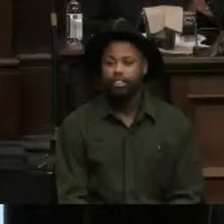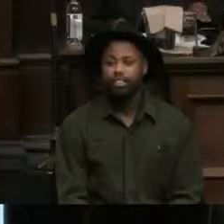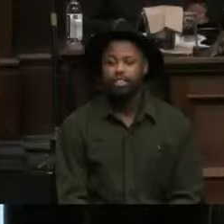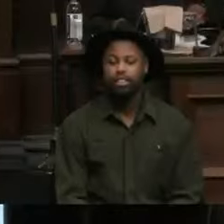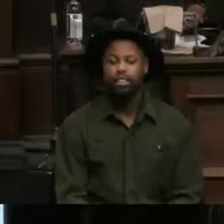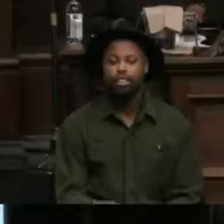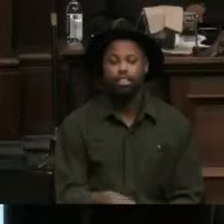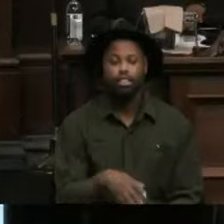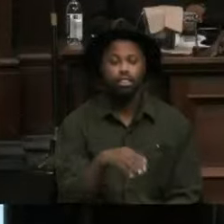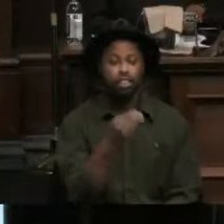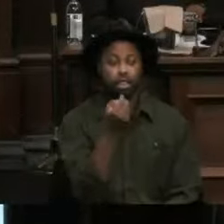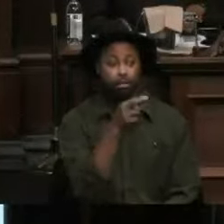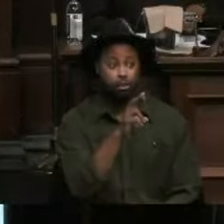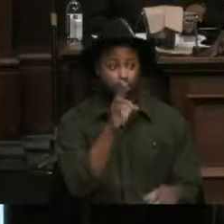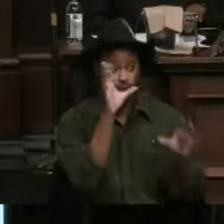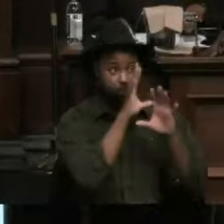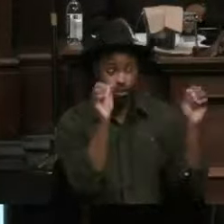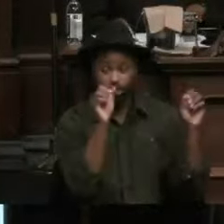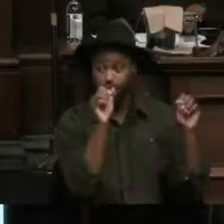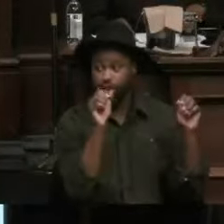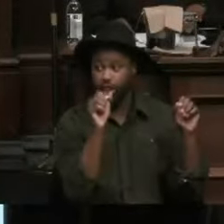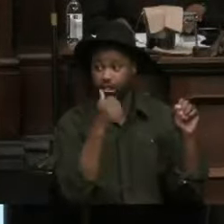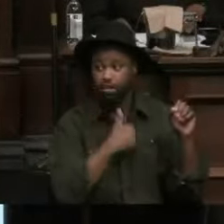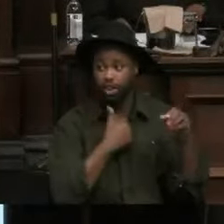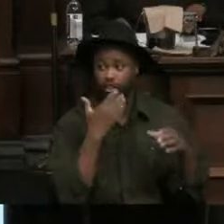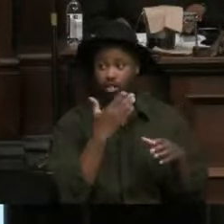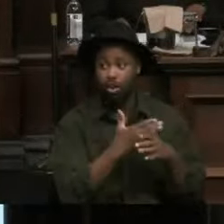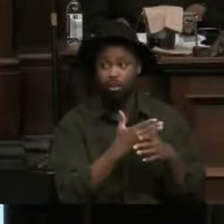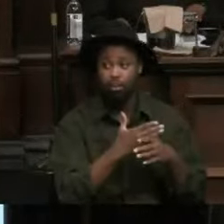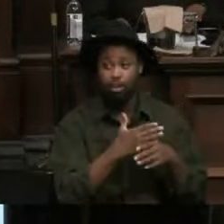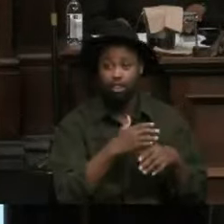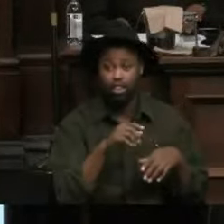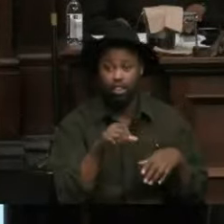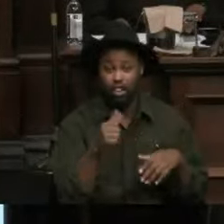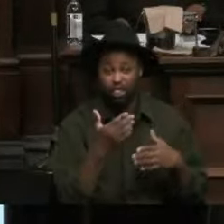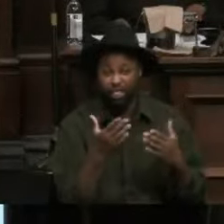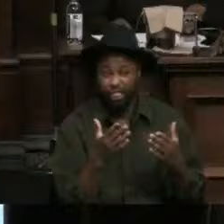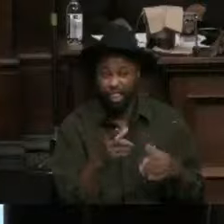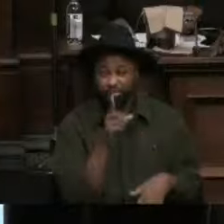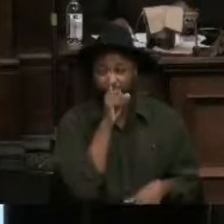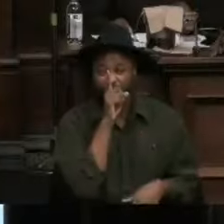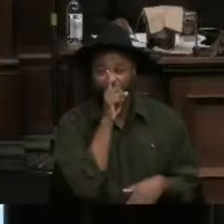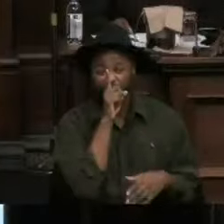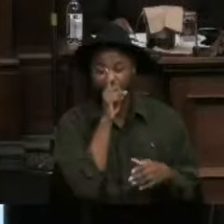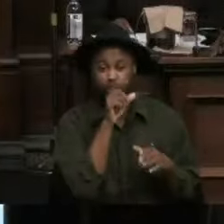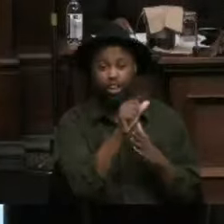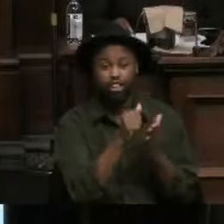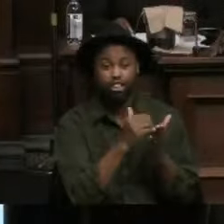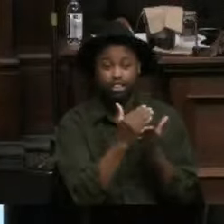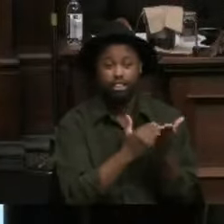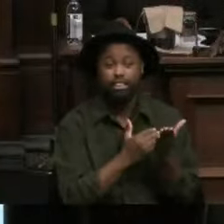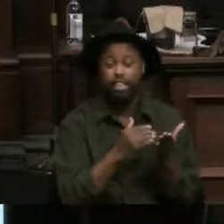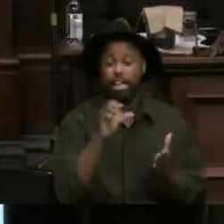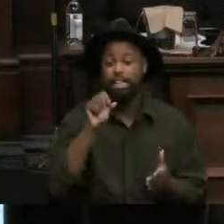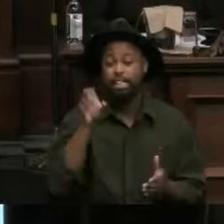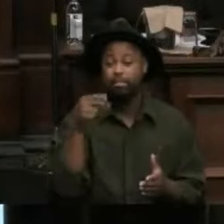Mr. President, I hate to interrupt, but there is another item that actually is not on the agenda that Councilmember Smith wanted